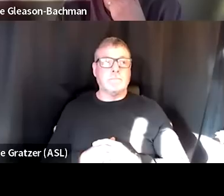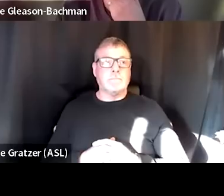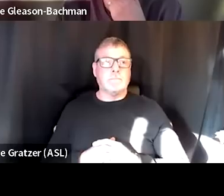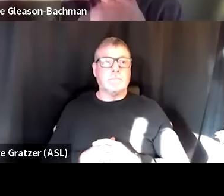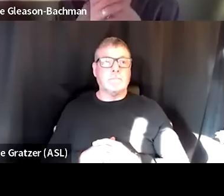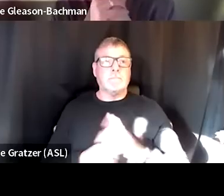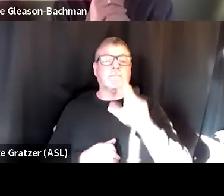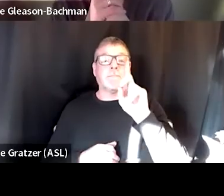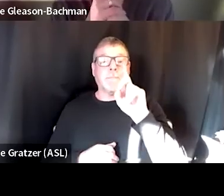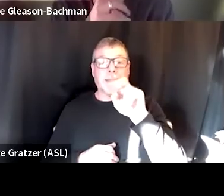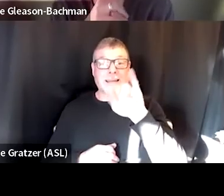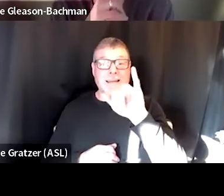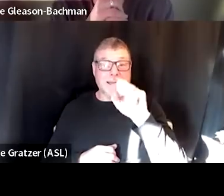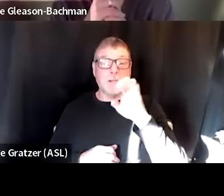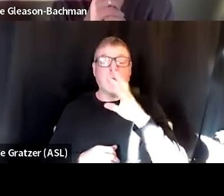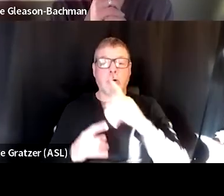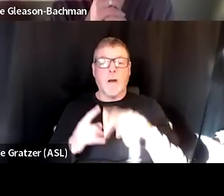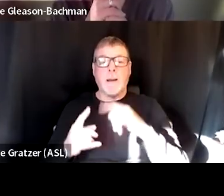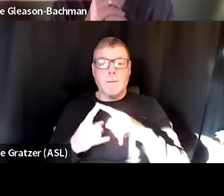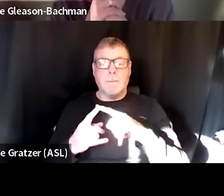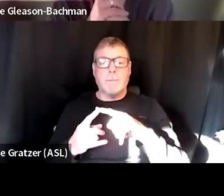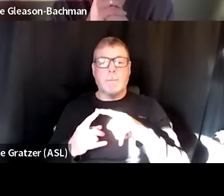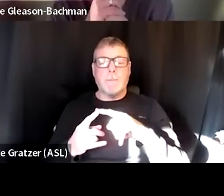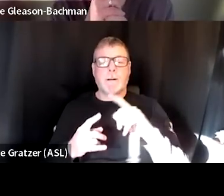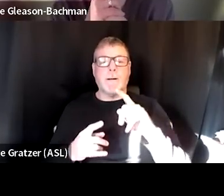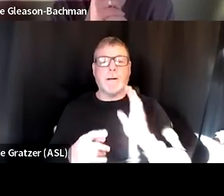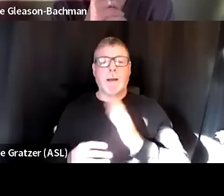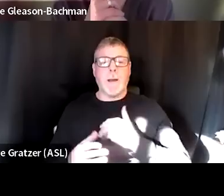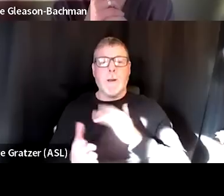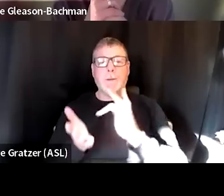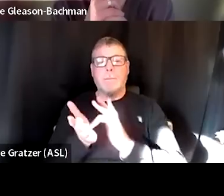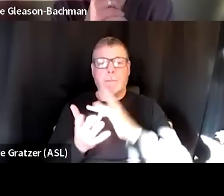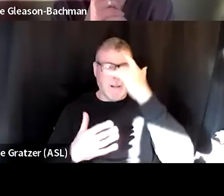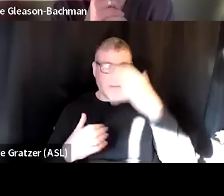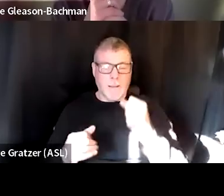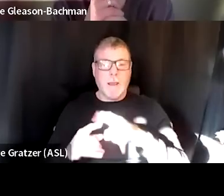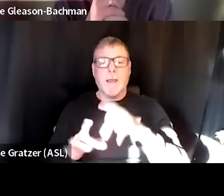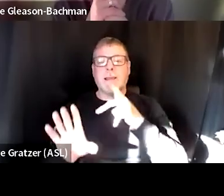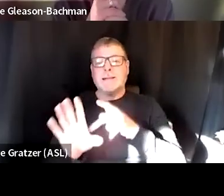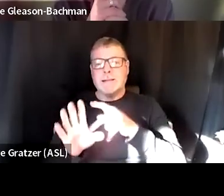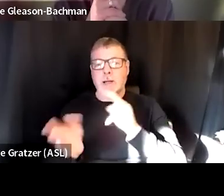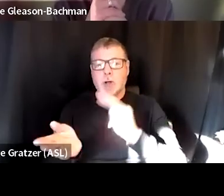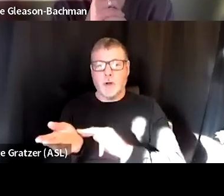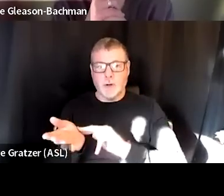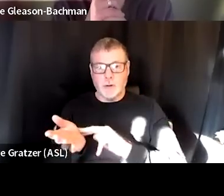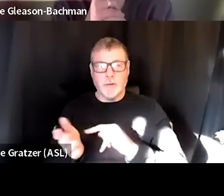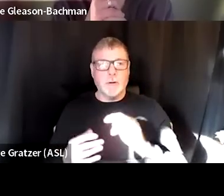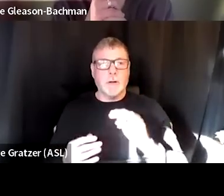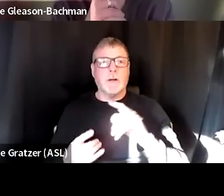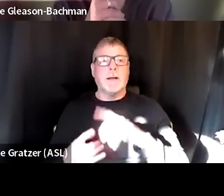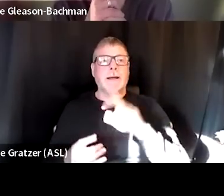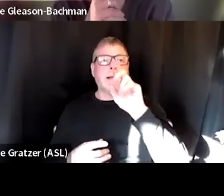to our mental health street medicine team, and that's a team of a psych nurse practitioner. Denise is the